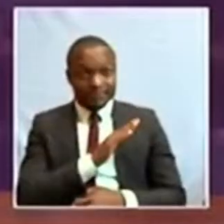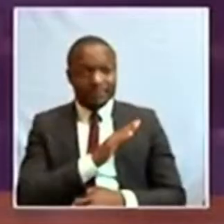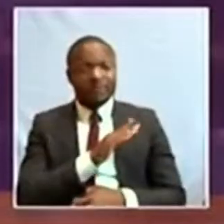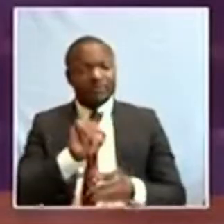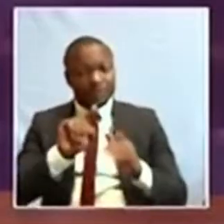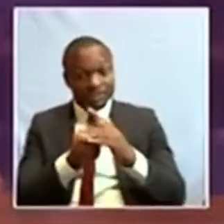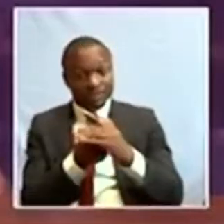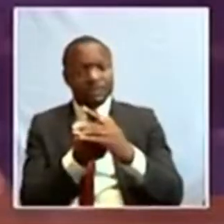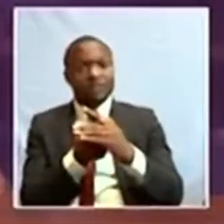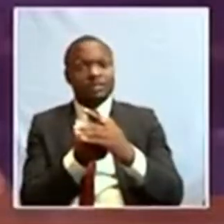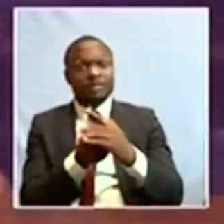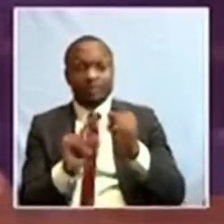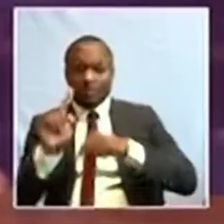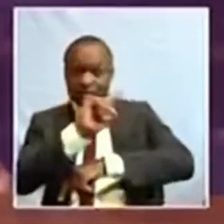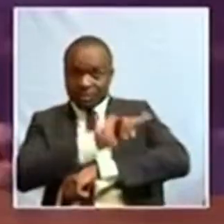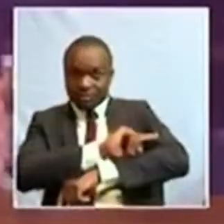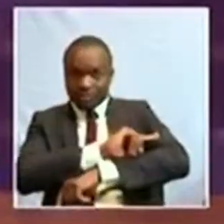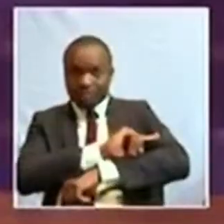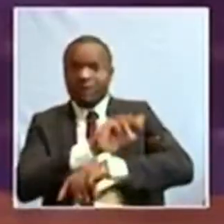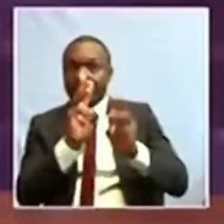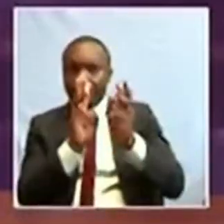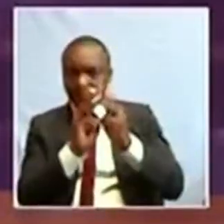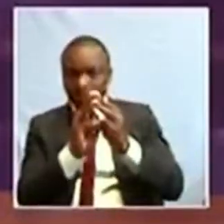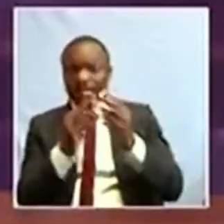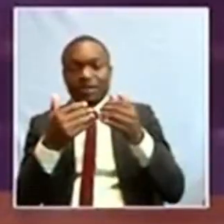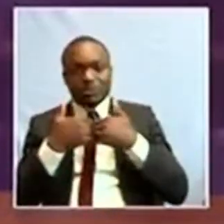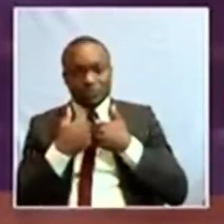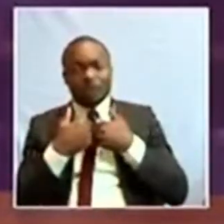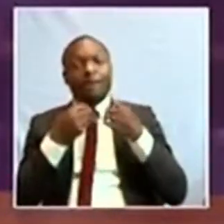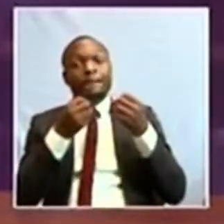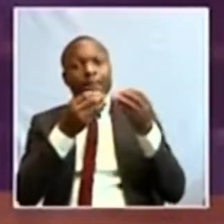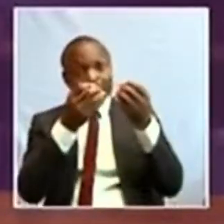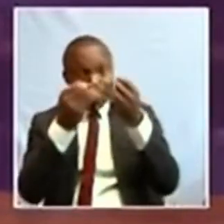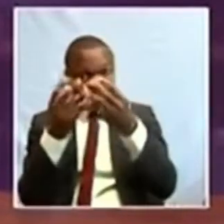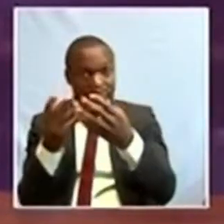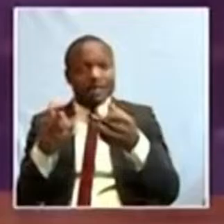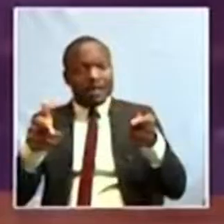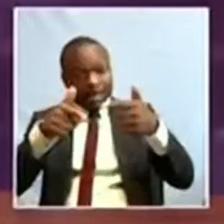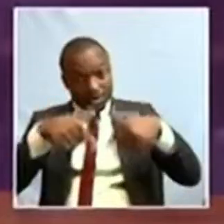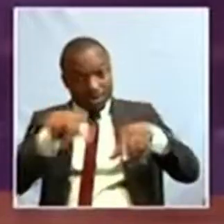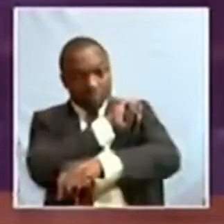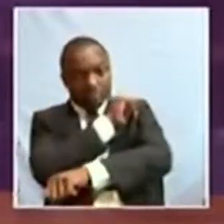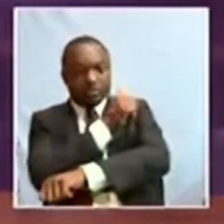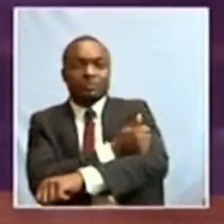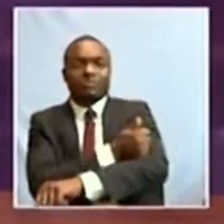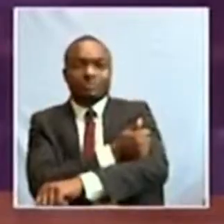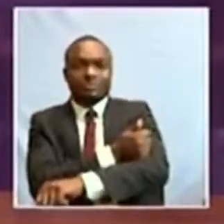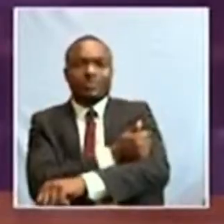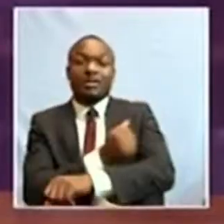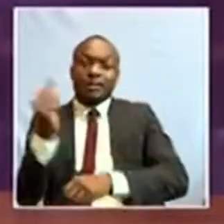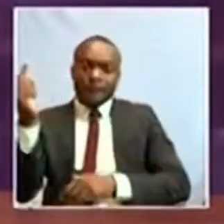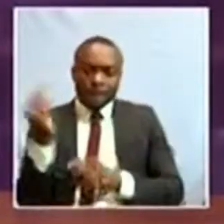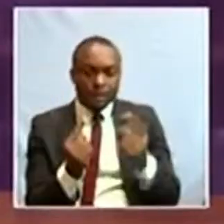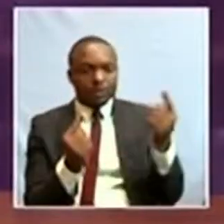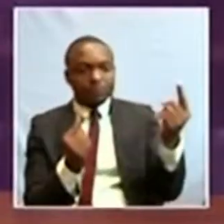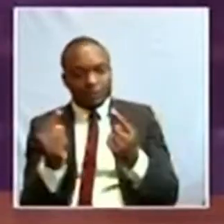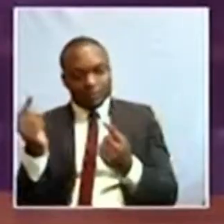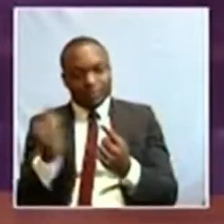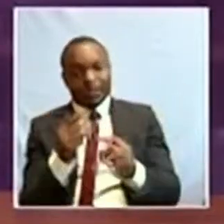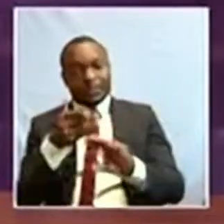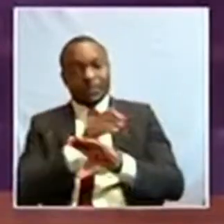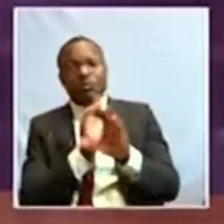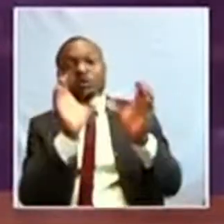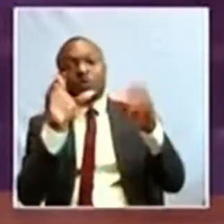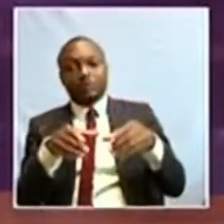we started today's transmission, that we've had quite a number of local authorities that have appeared before this committee.